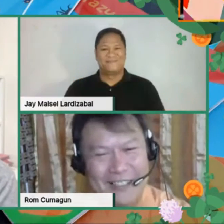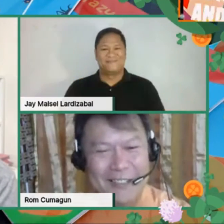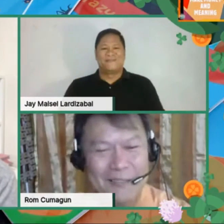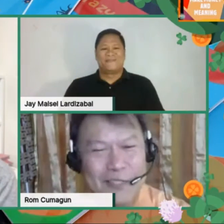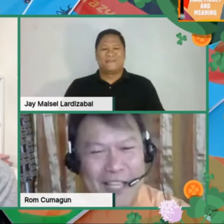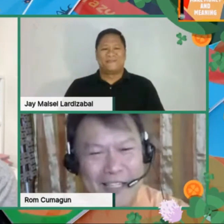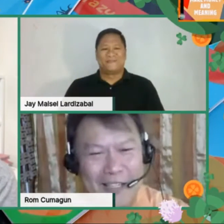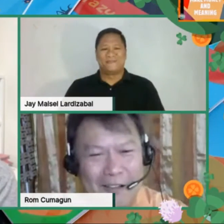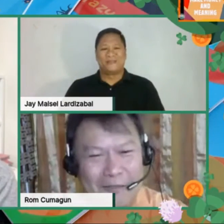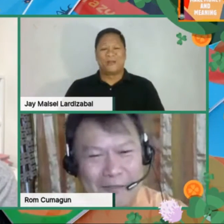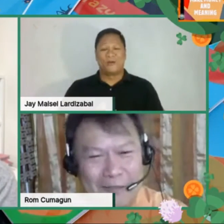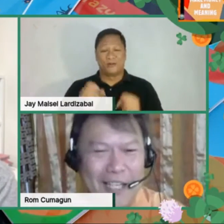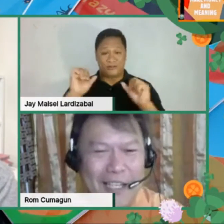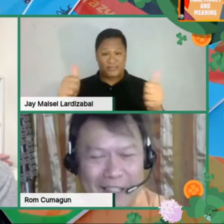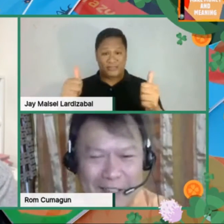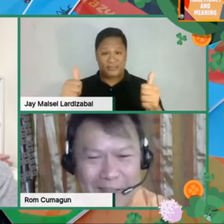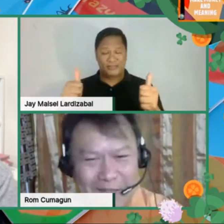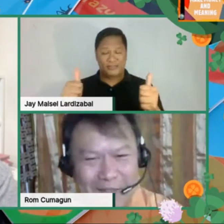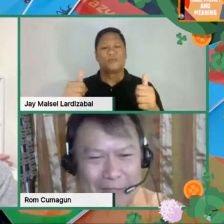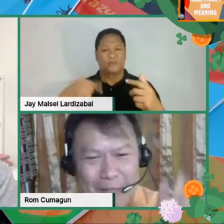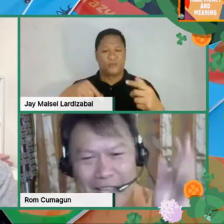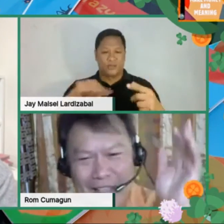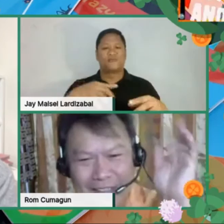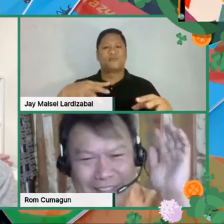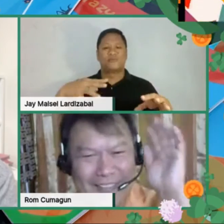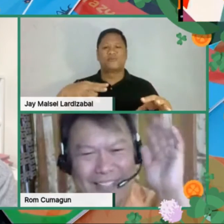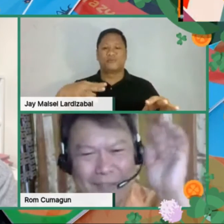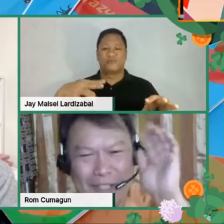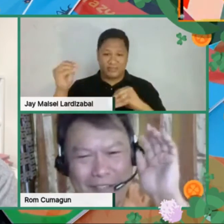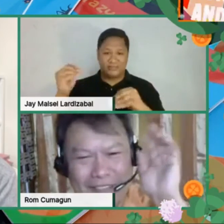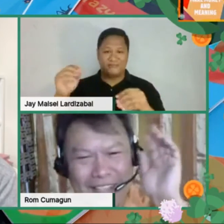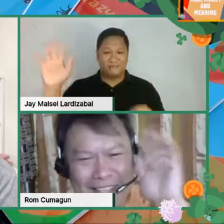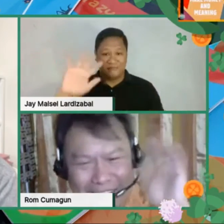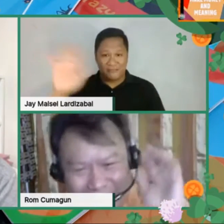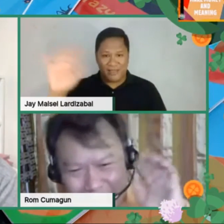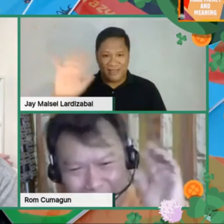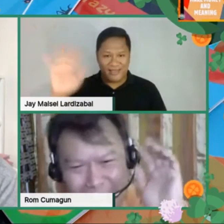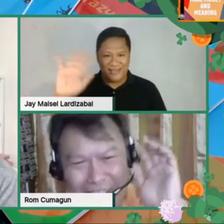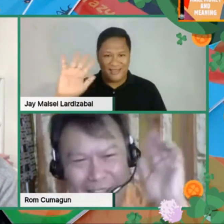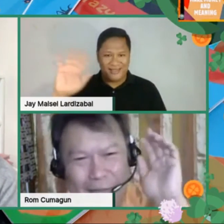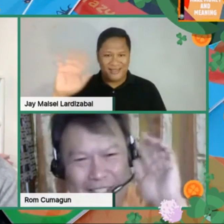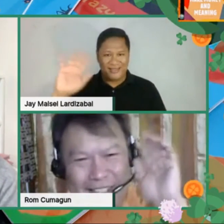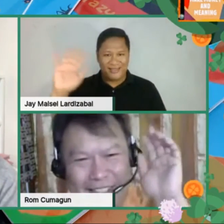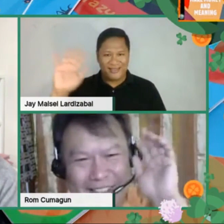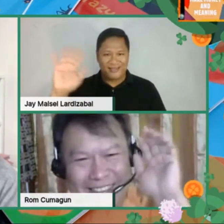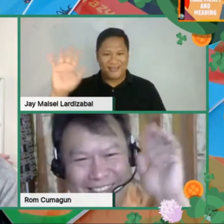all right. Thank you. We're signing off. We're signing off. Bye bye. Have a great day.